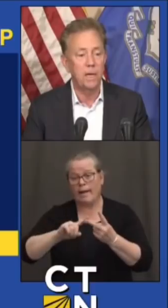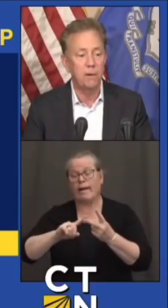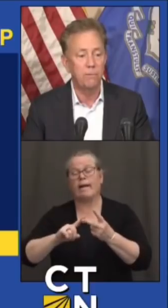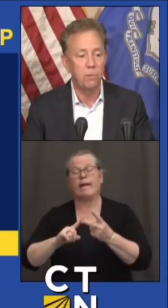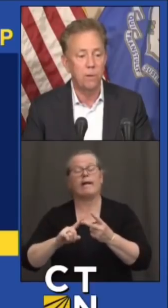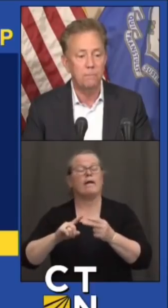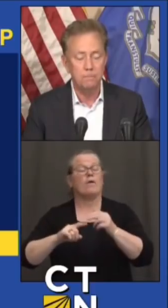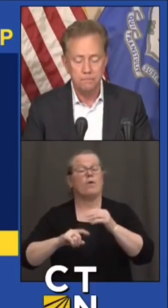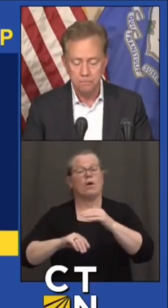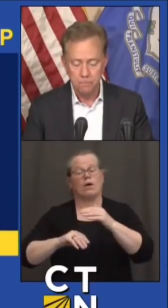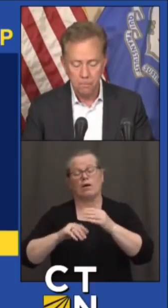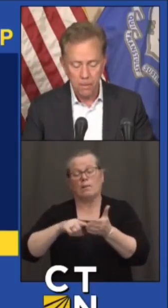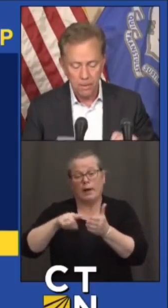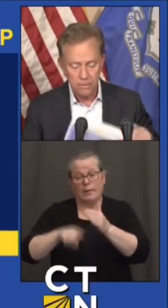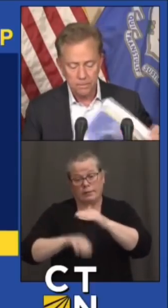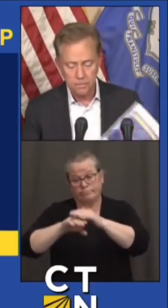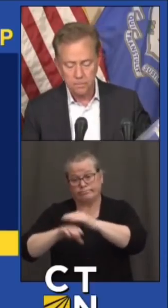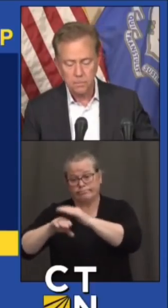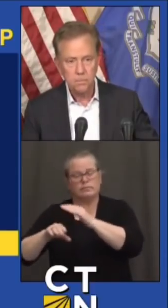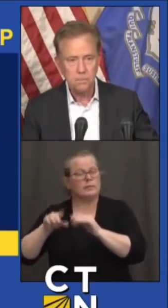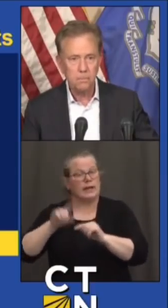anybody that can't afford it.